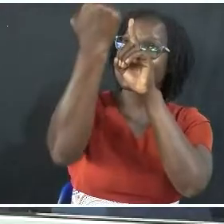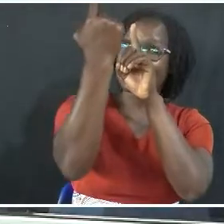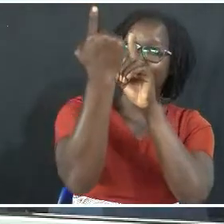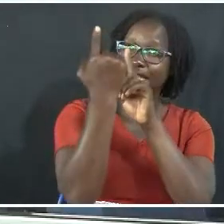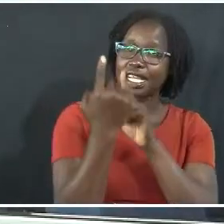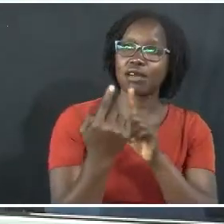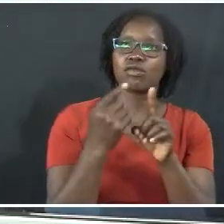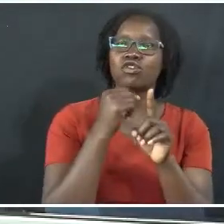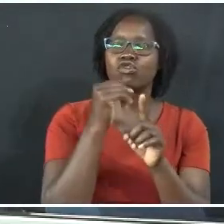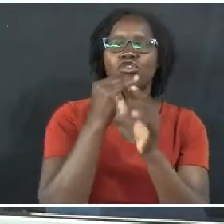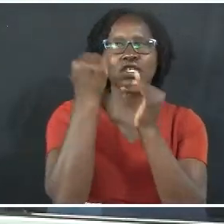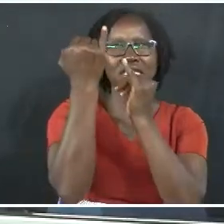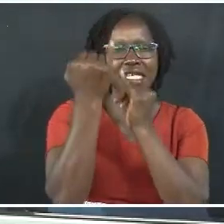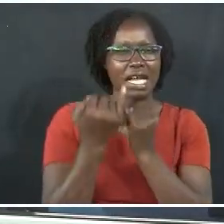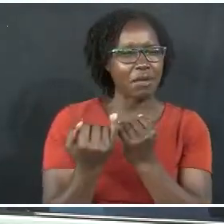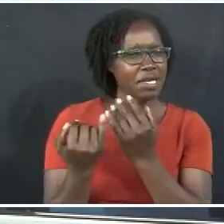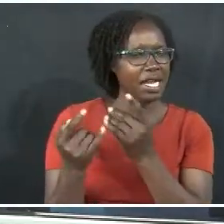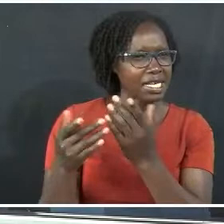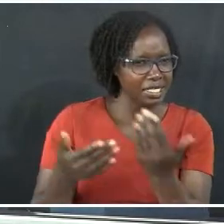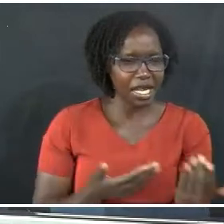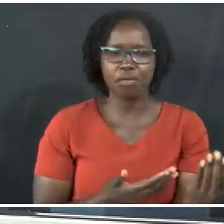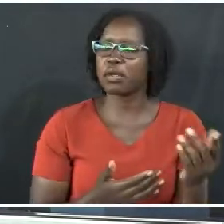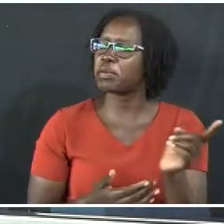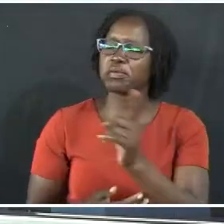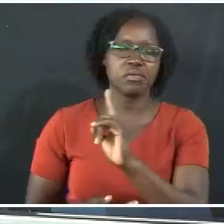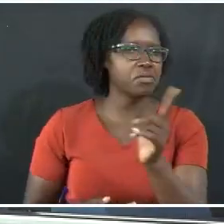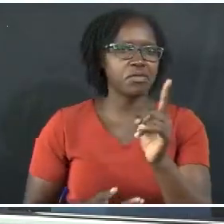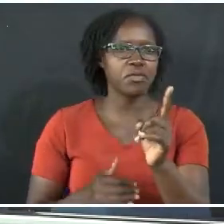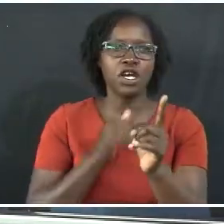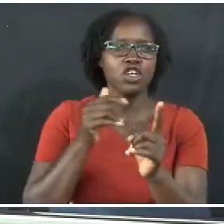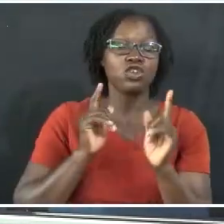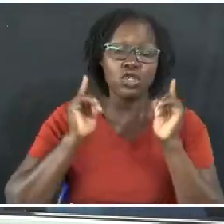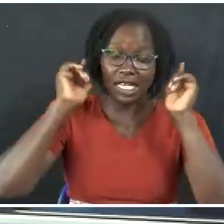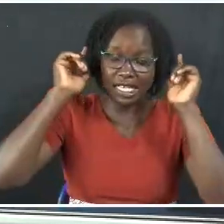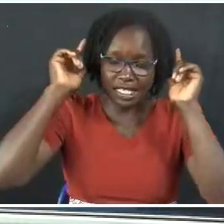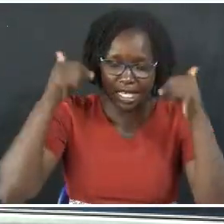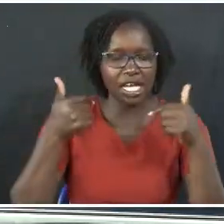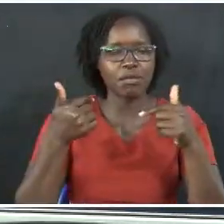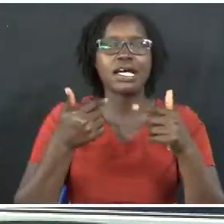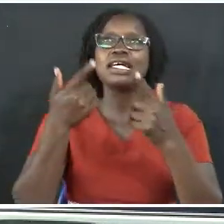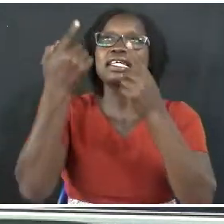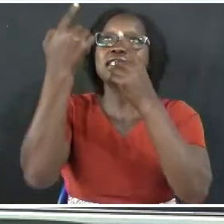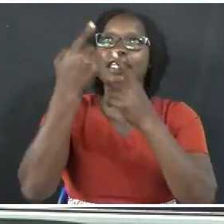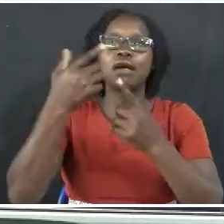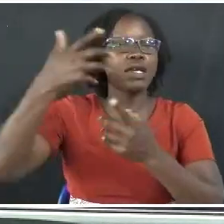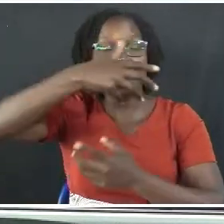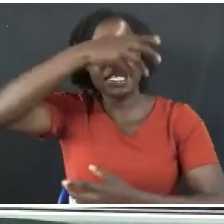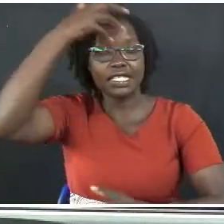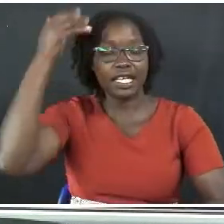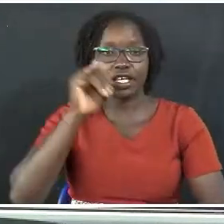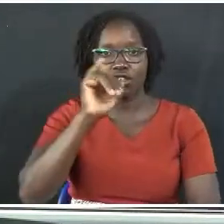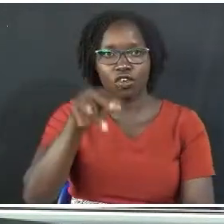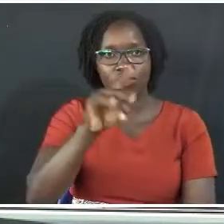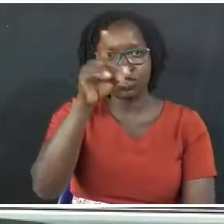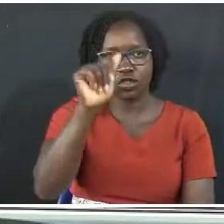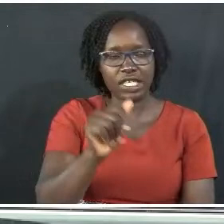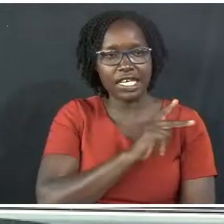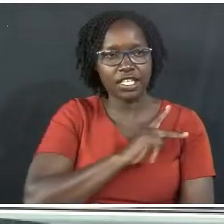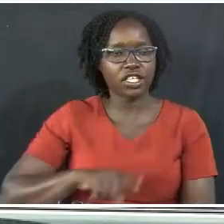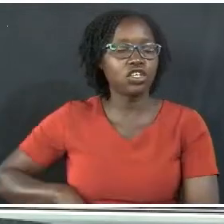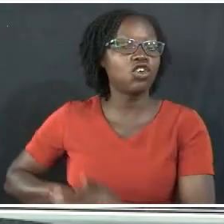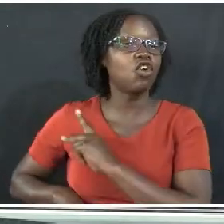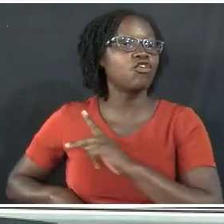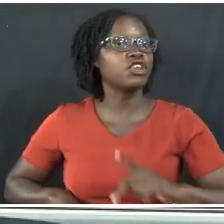not coming as a babe. He's not coming as a lamb. He's coming as the Lion of Judah, the King of